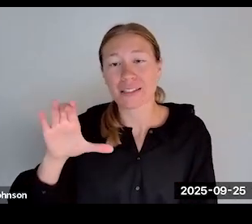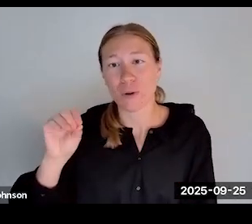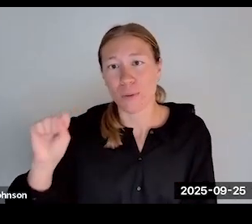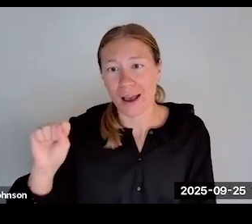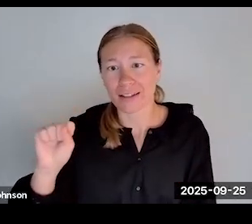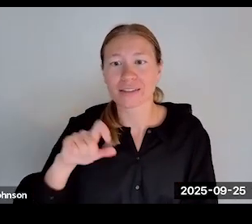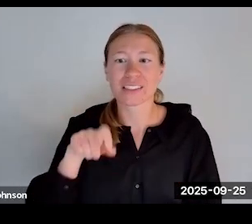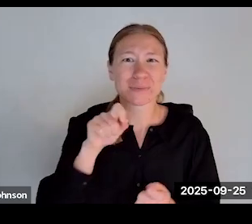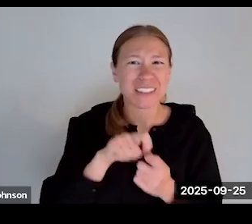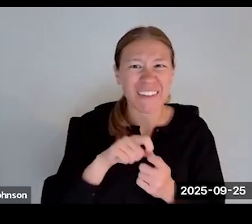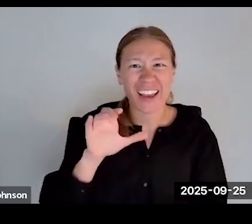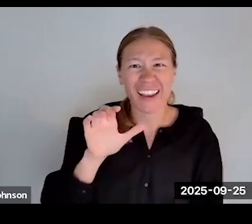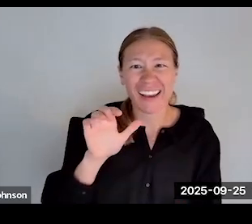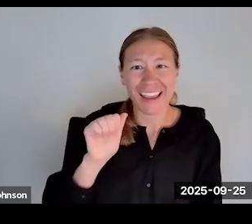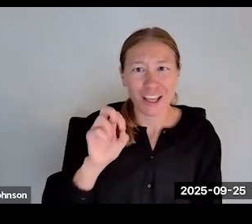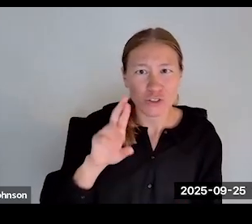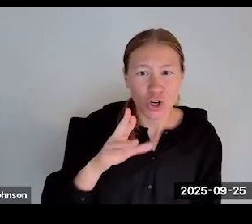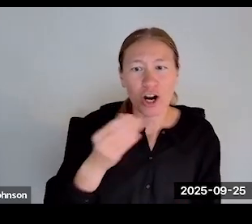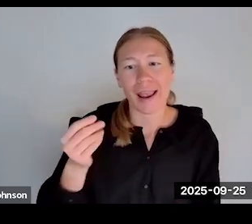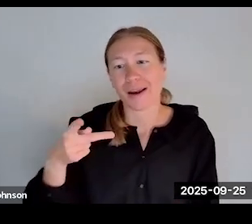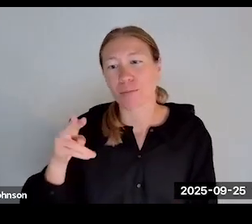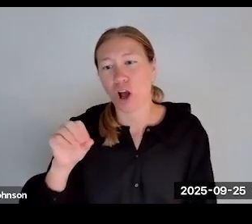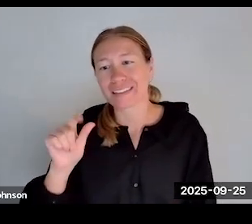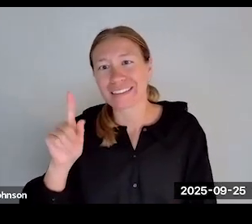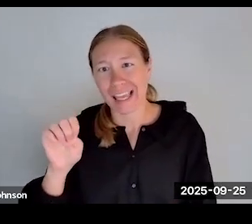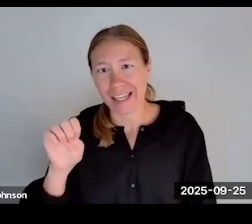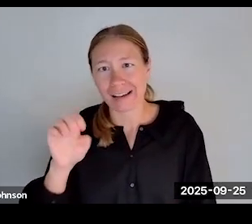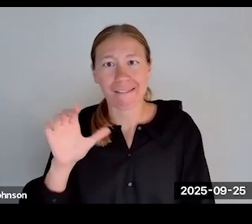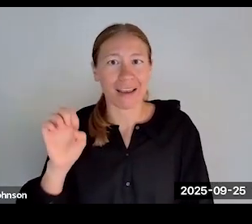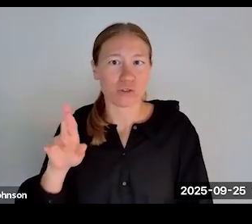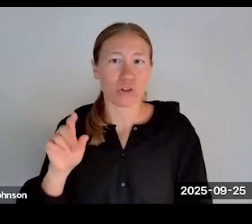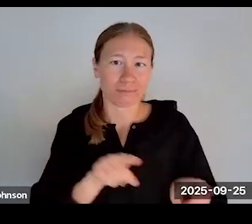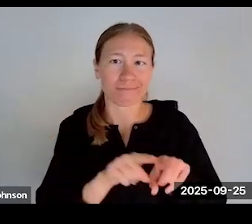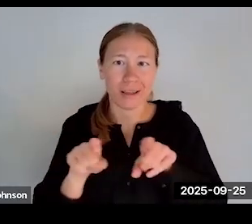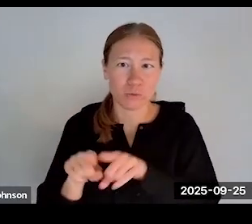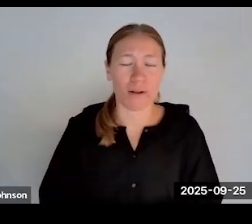reproductive system cancers, and prostate cancers as well.